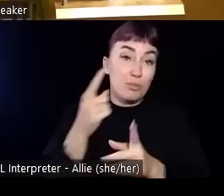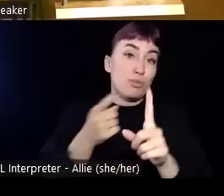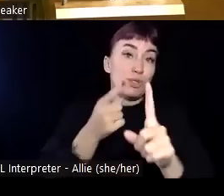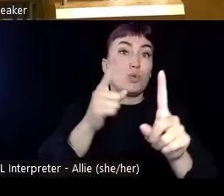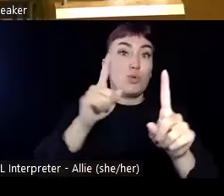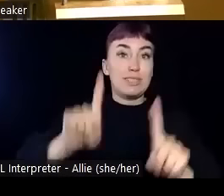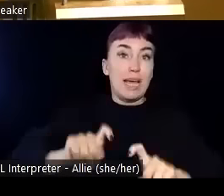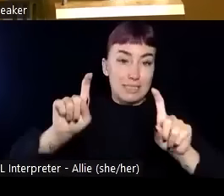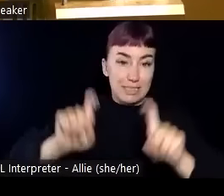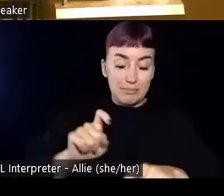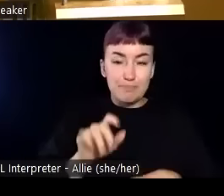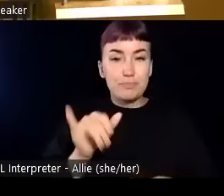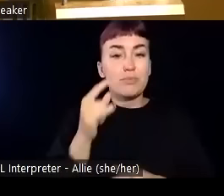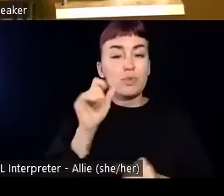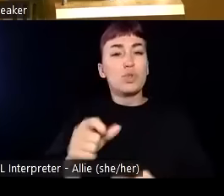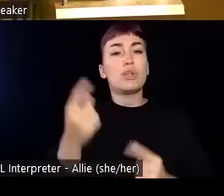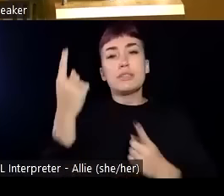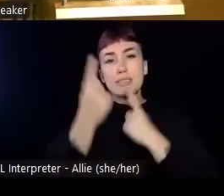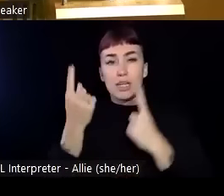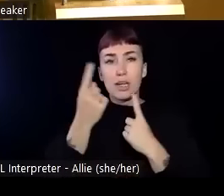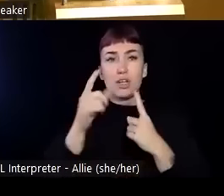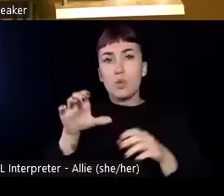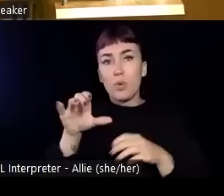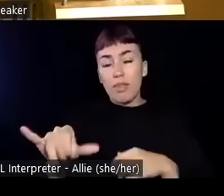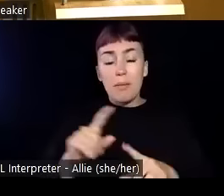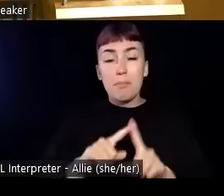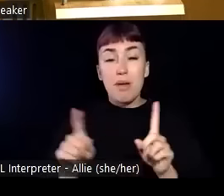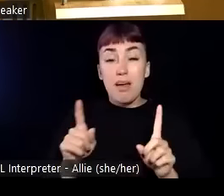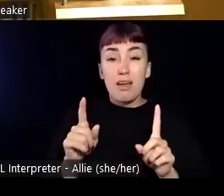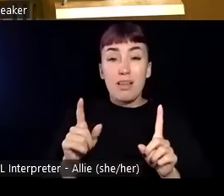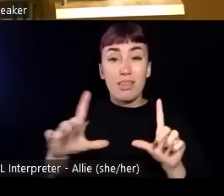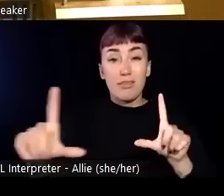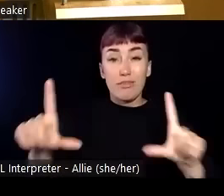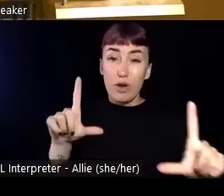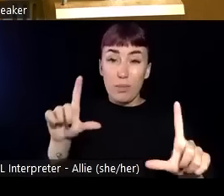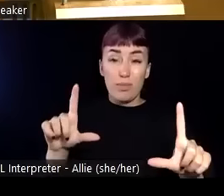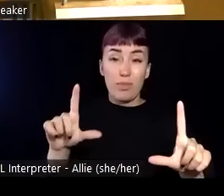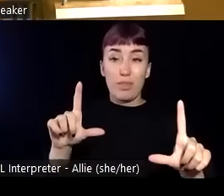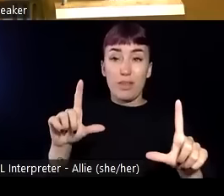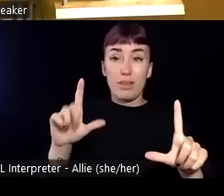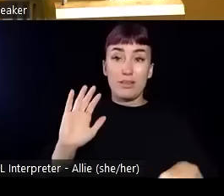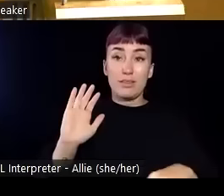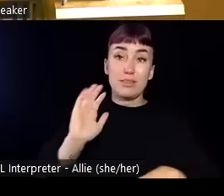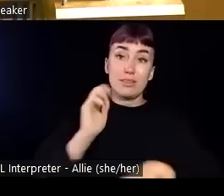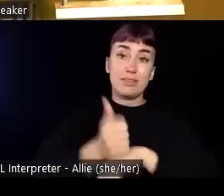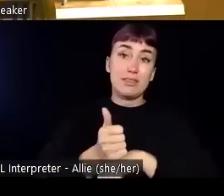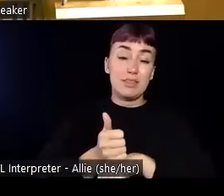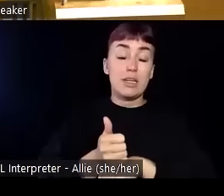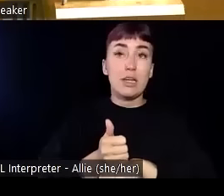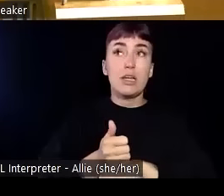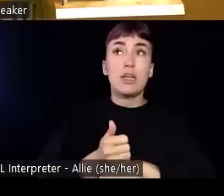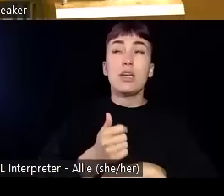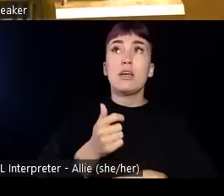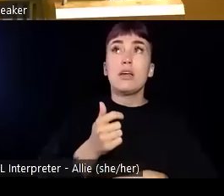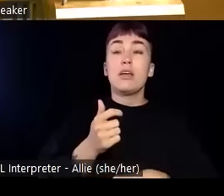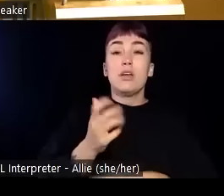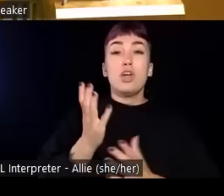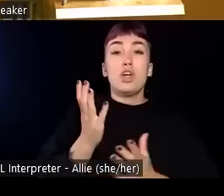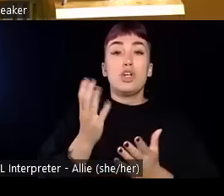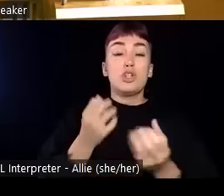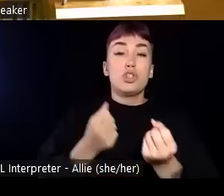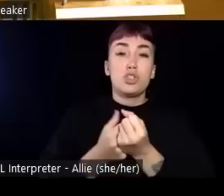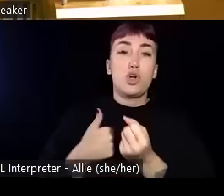testing, that you could consider doing that. But the framework that we're set, that was set out, is really to serve us for